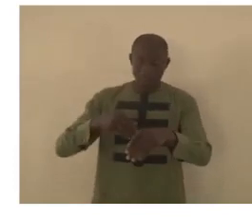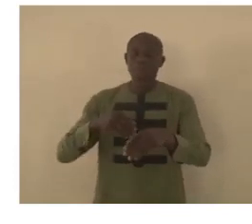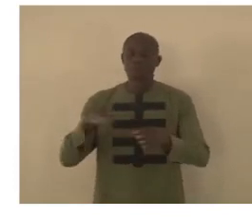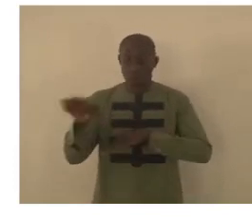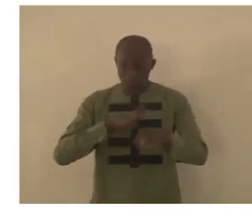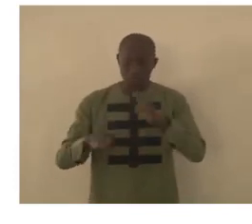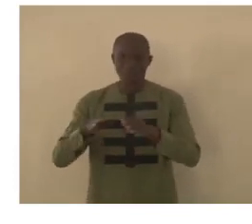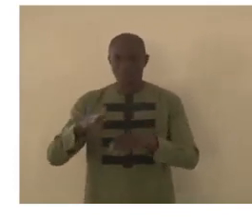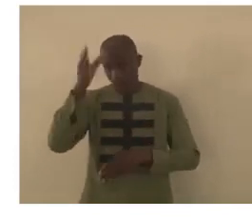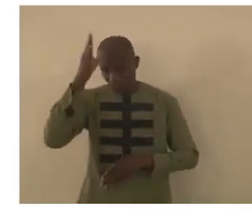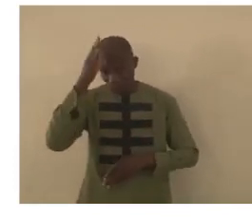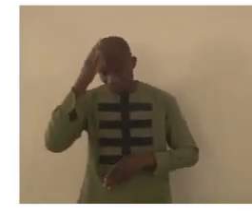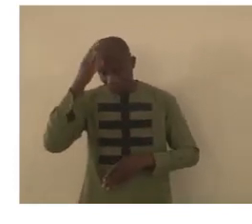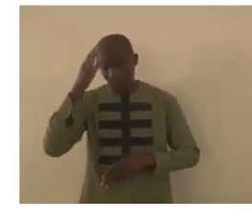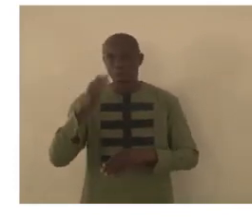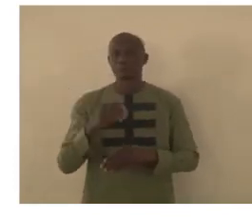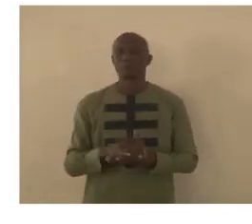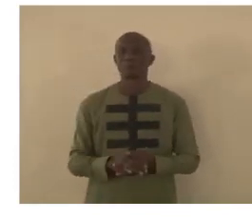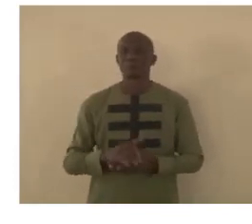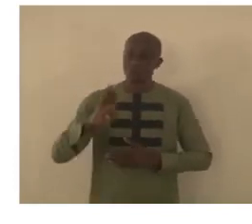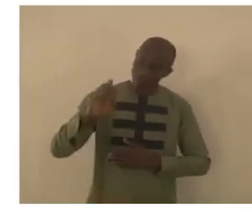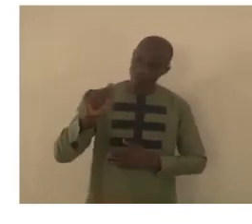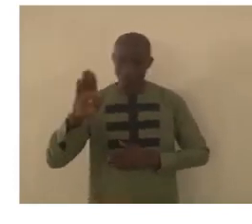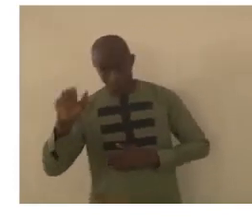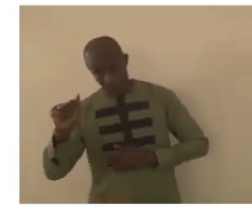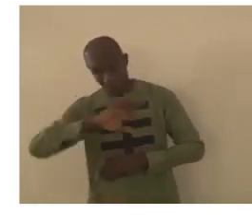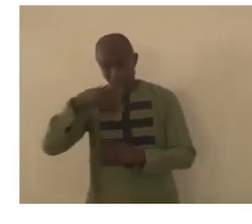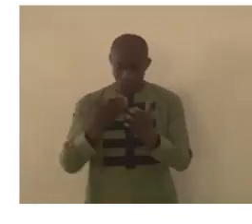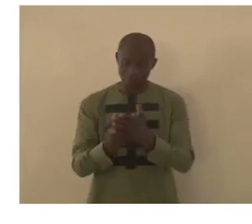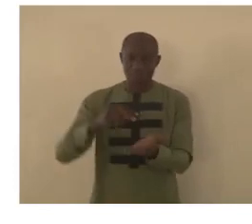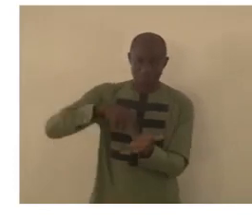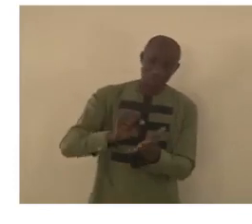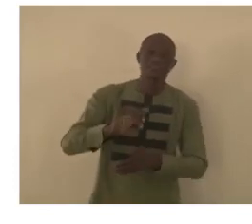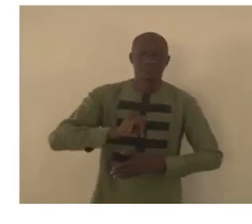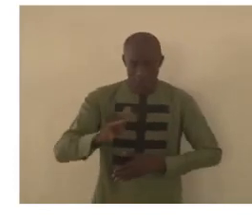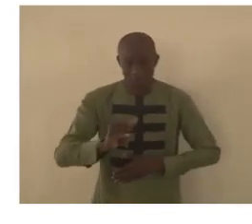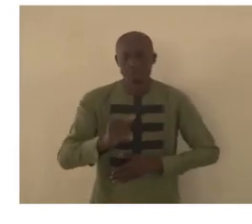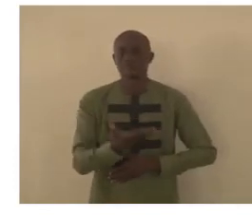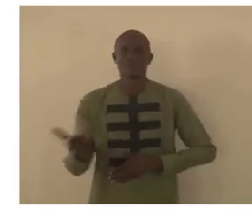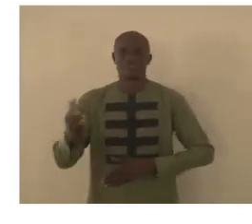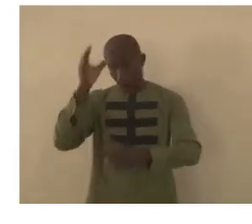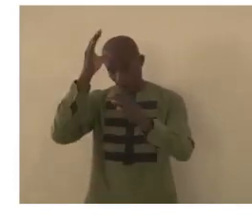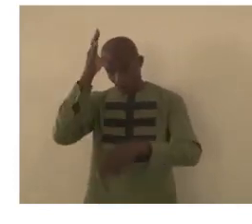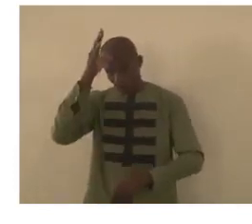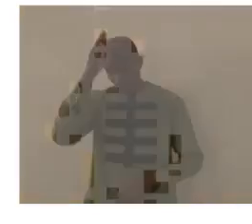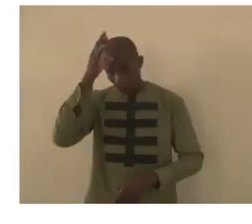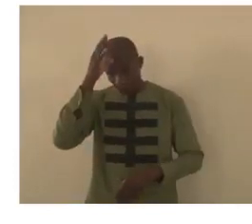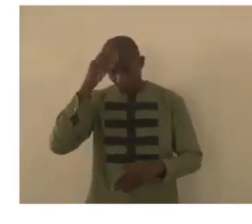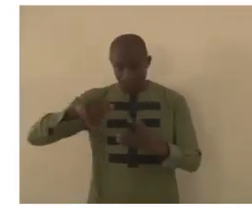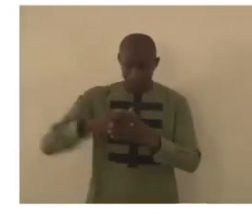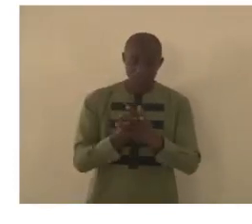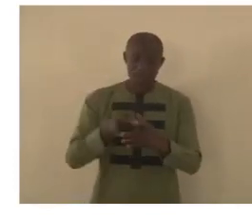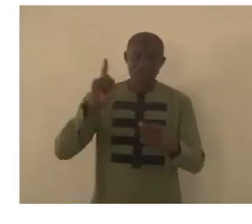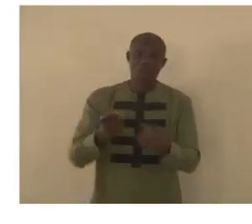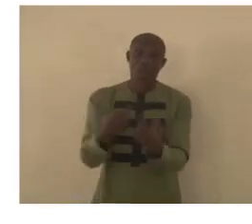what? Father, or daddy, or papa, or baba. All of them, they all mean the same thing. Father. And